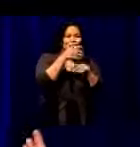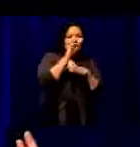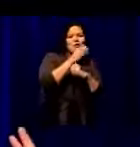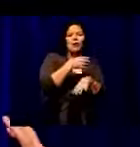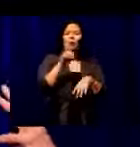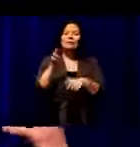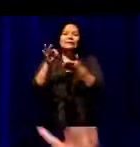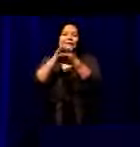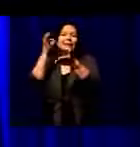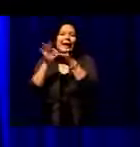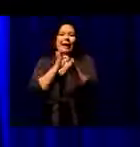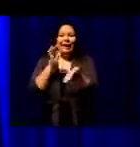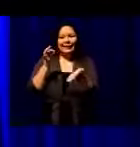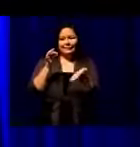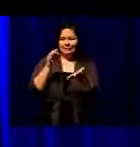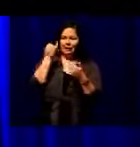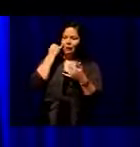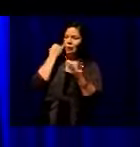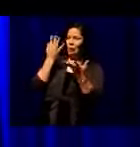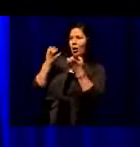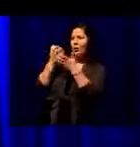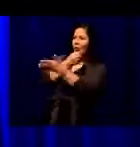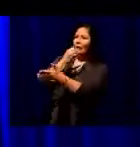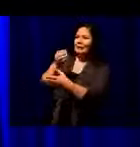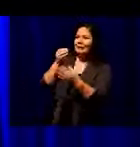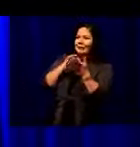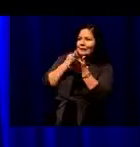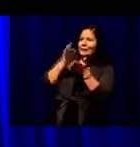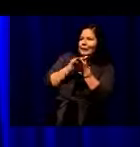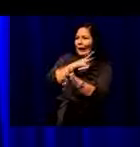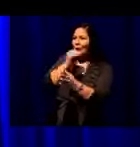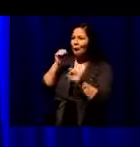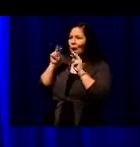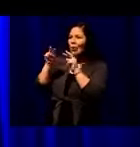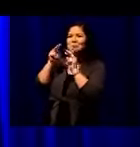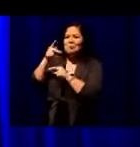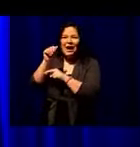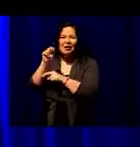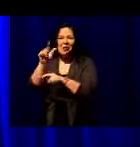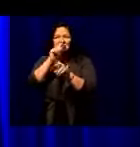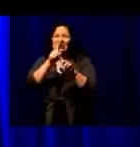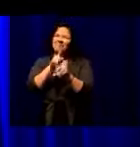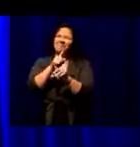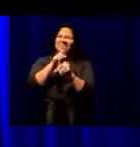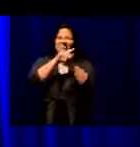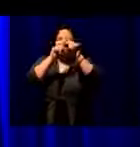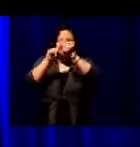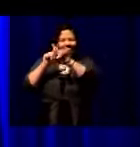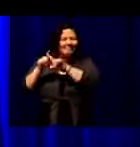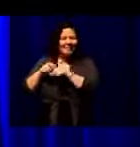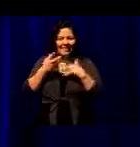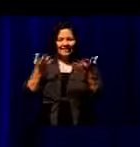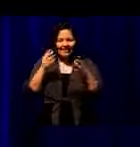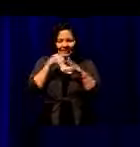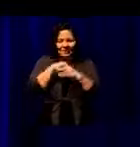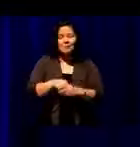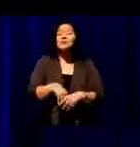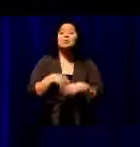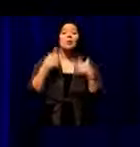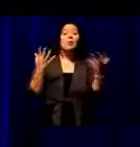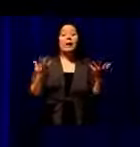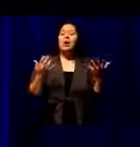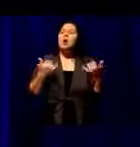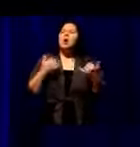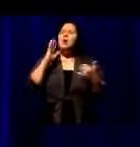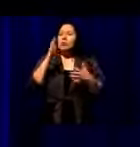eat while you're watching the Panto, and like really cool stuff like that. So without much ado, we're gonna